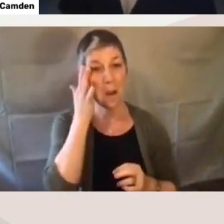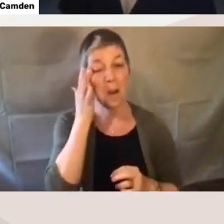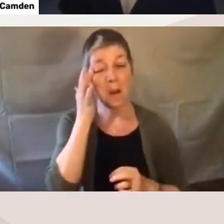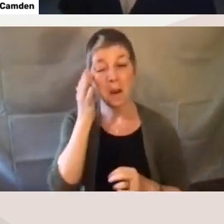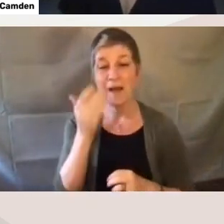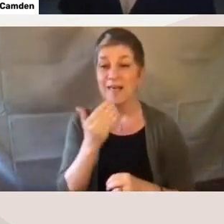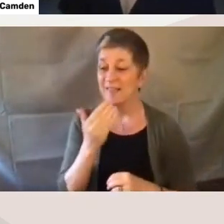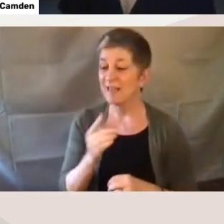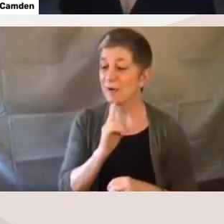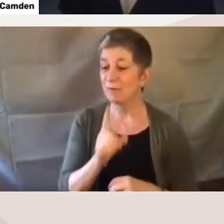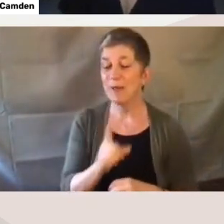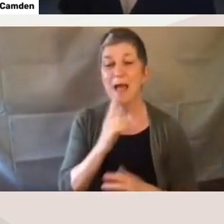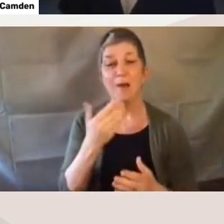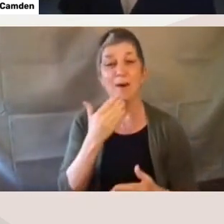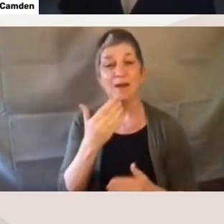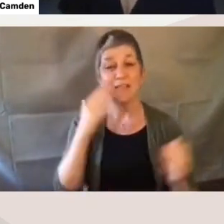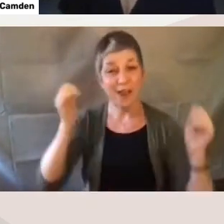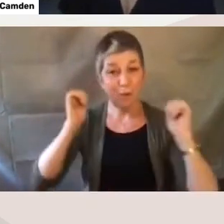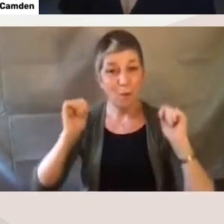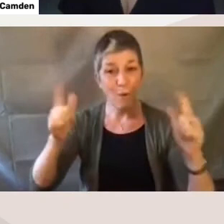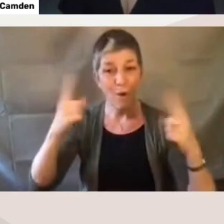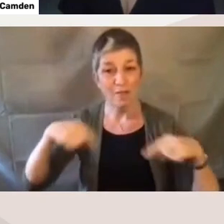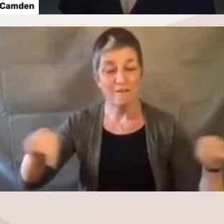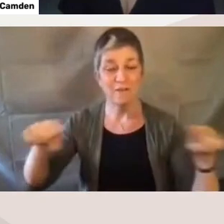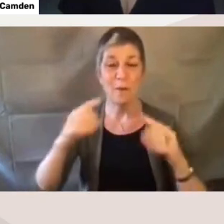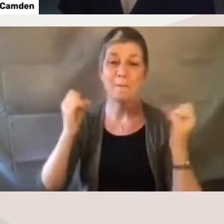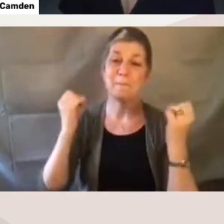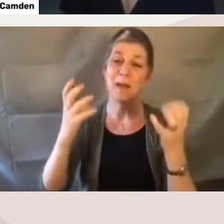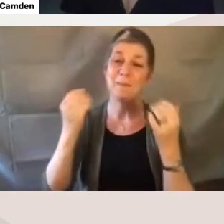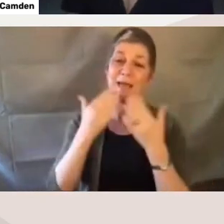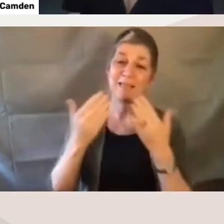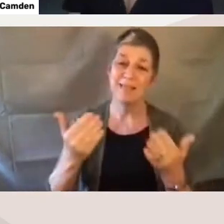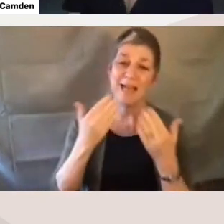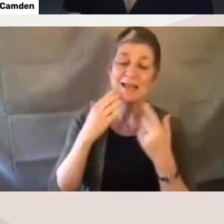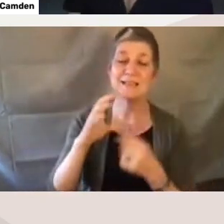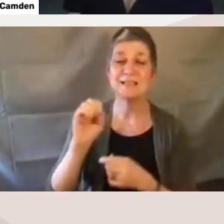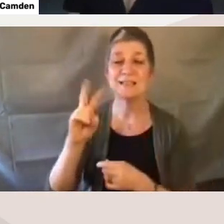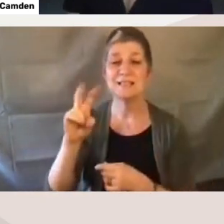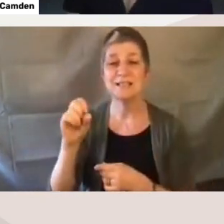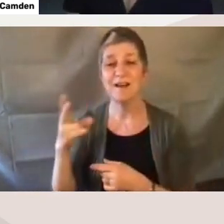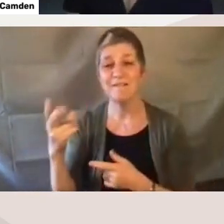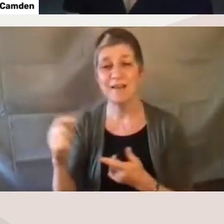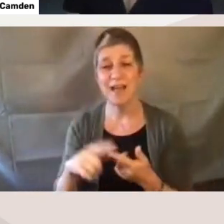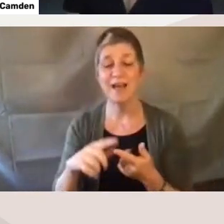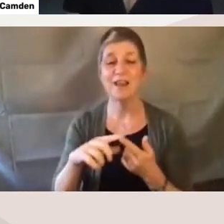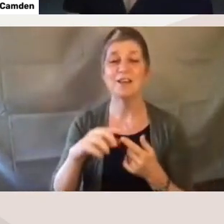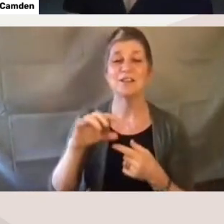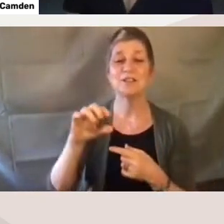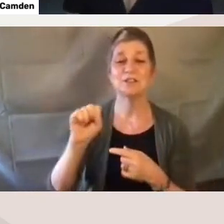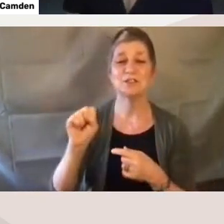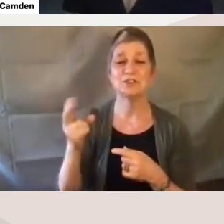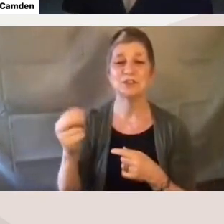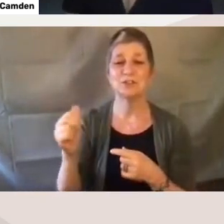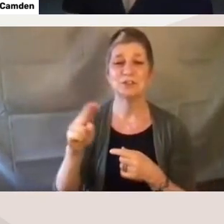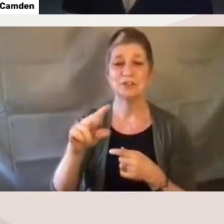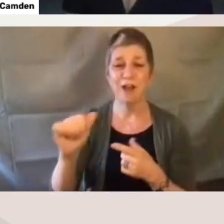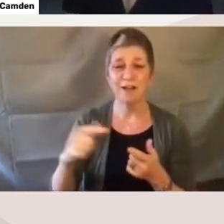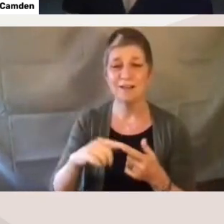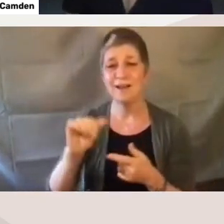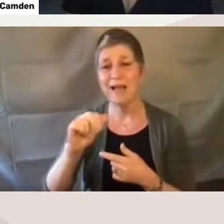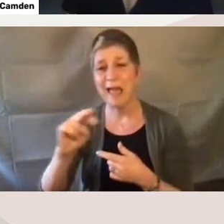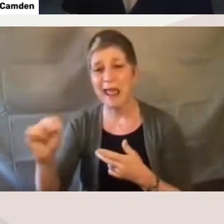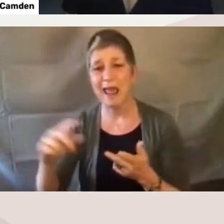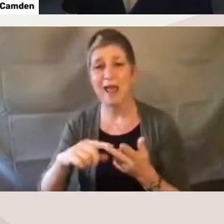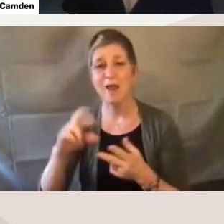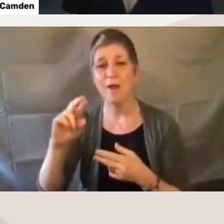Thank you. And I really want to thank all of you. Many thanks, Savannah and Shanta and Roxana, for sharing